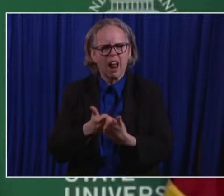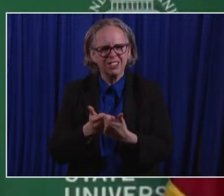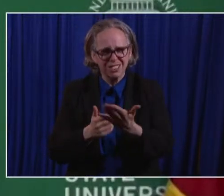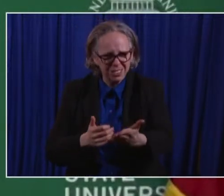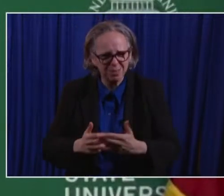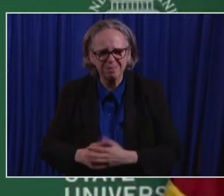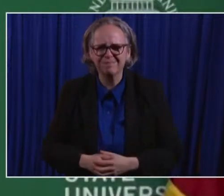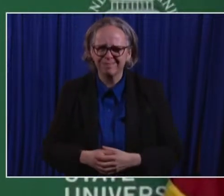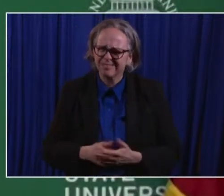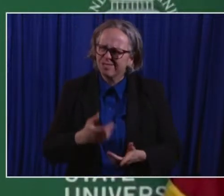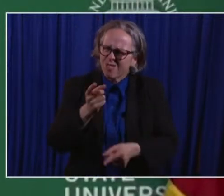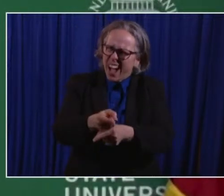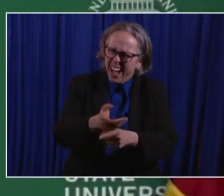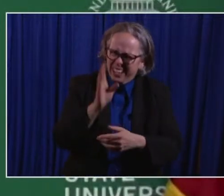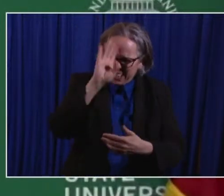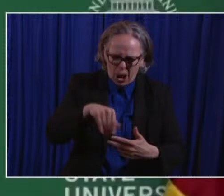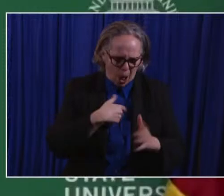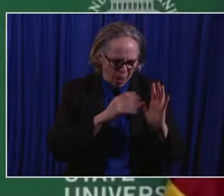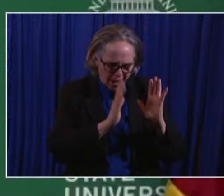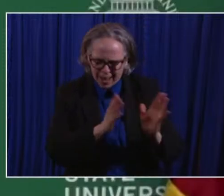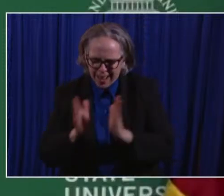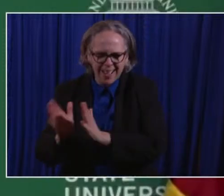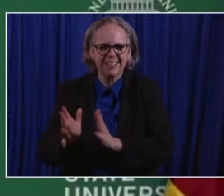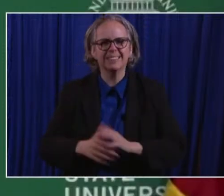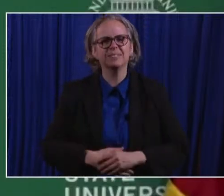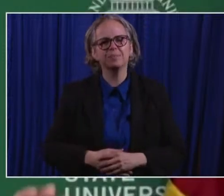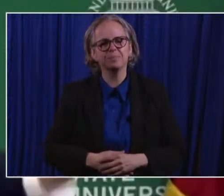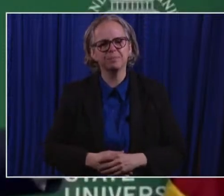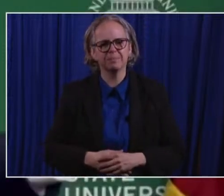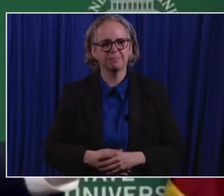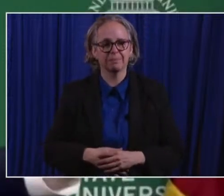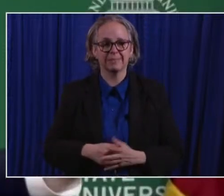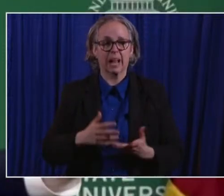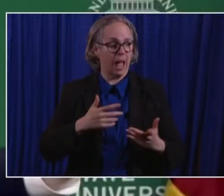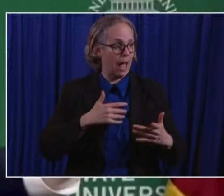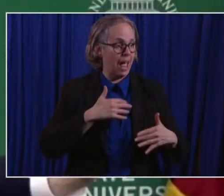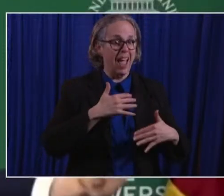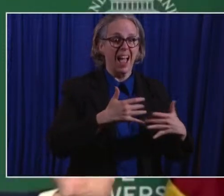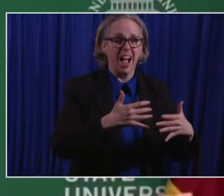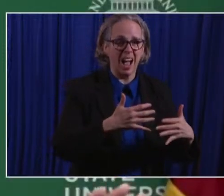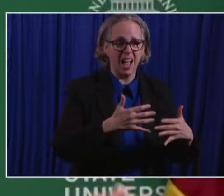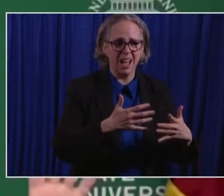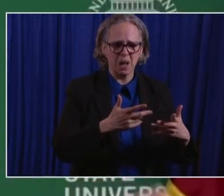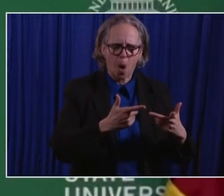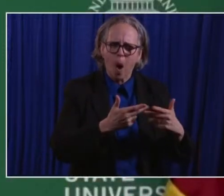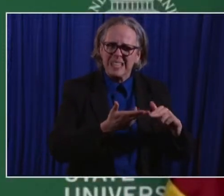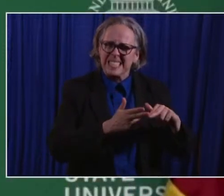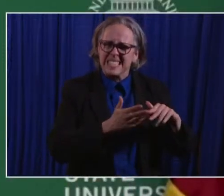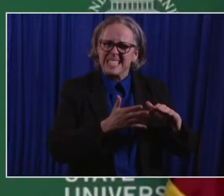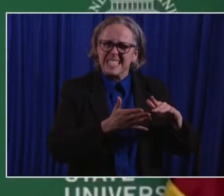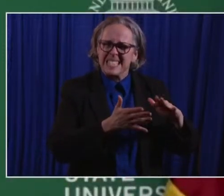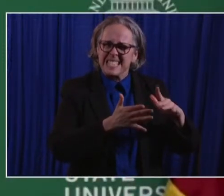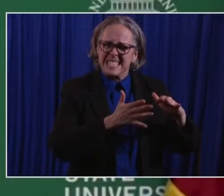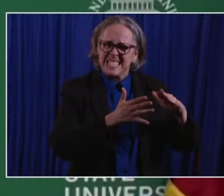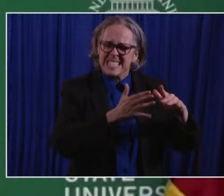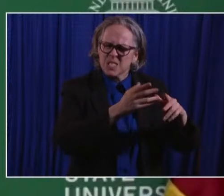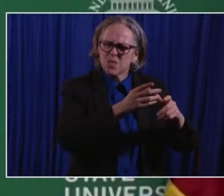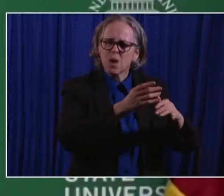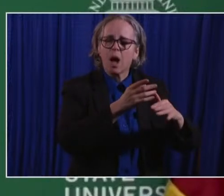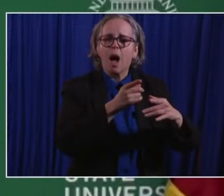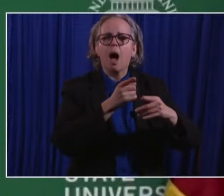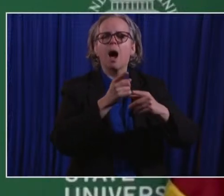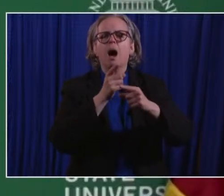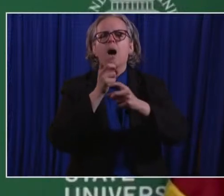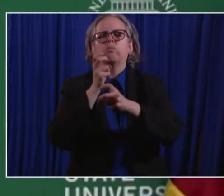endeavors that I might be familiar with, a political campaign. I mean, there are going to be people who are going to get the vaccine. We got to